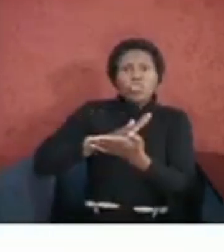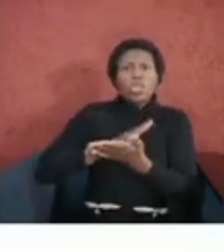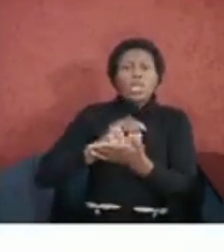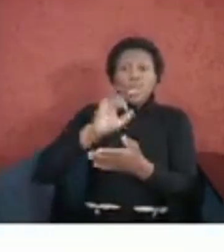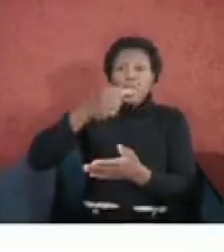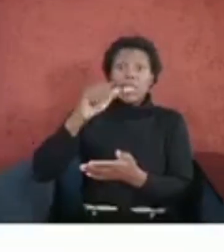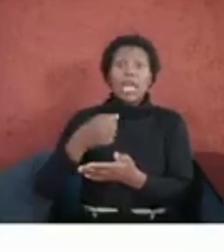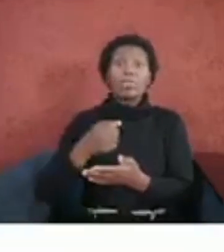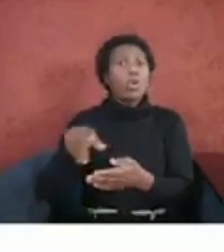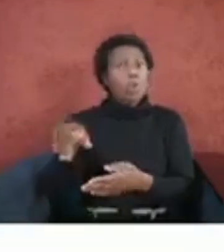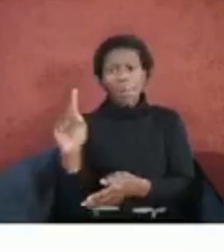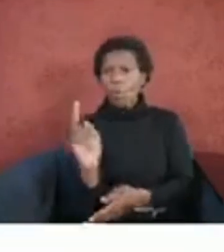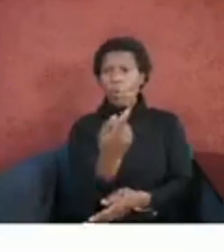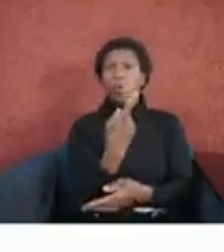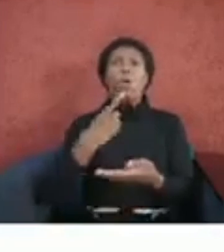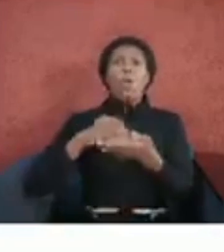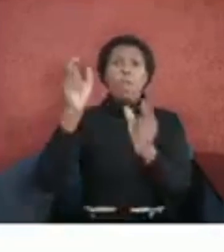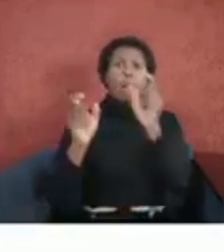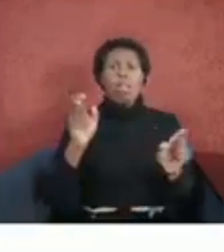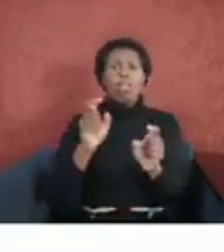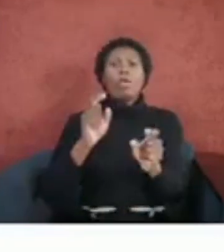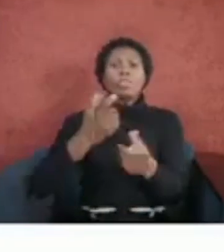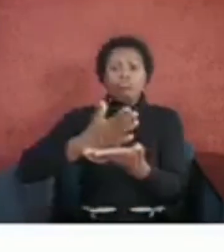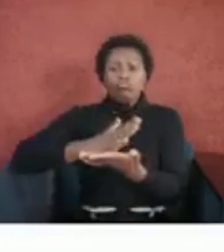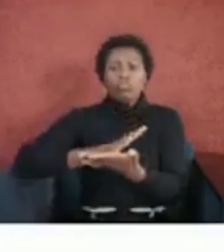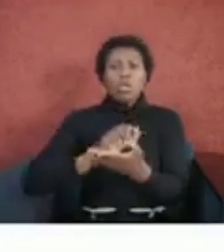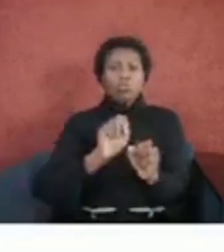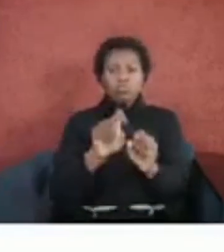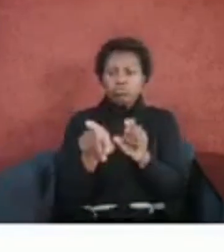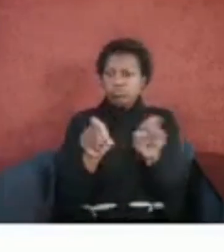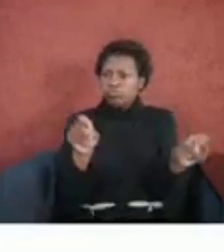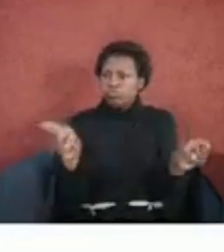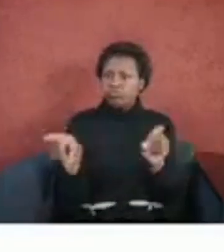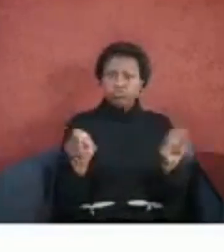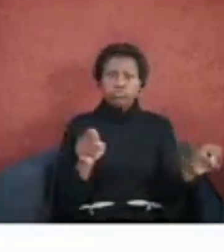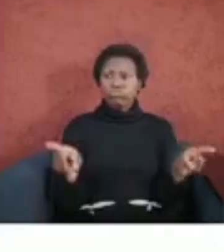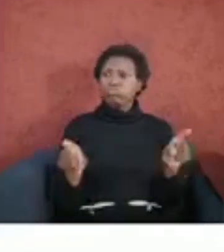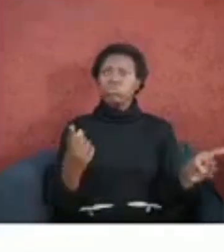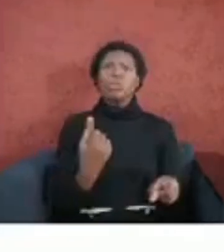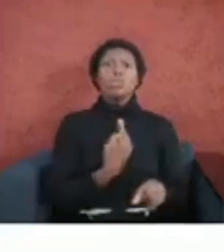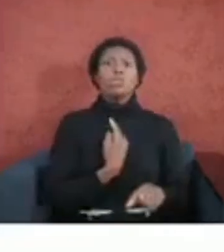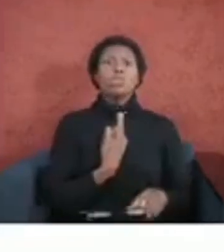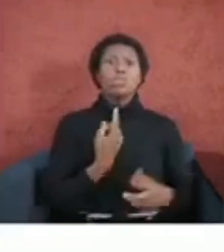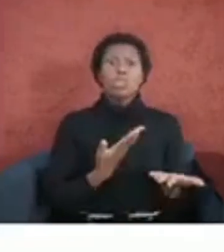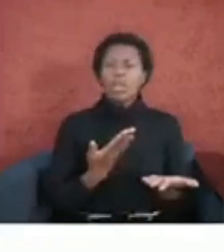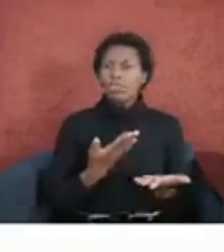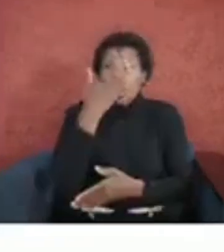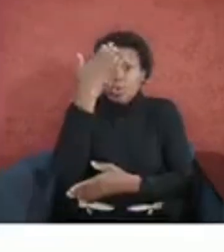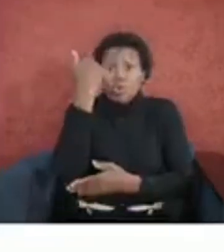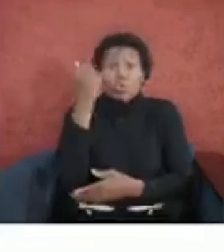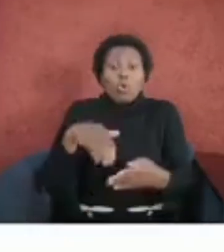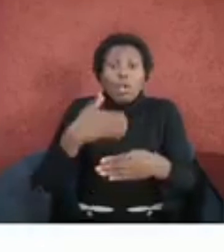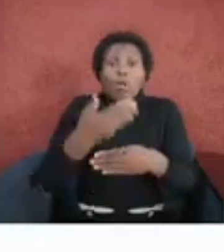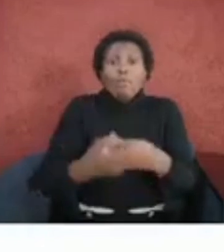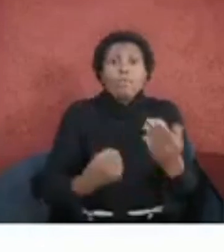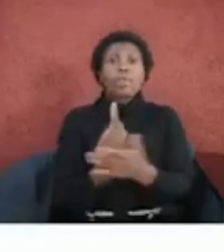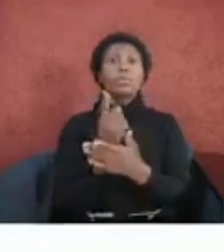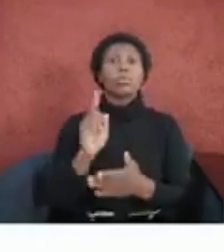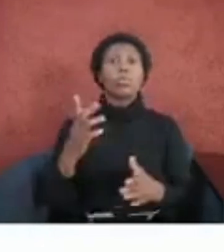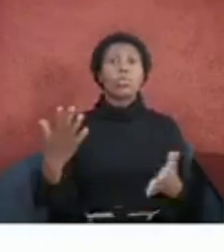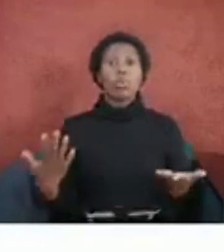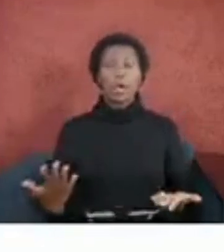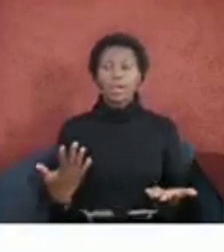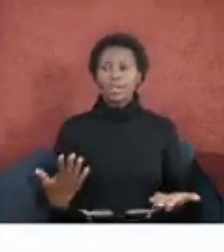sharing innocently their own images, their own videos where they're naked. God knows where those images will end up. Will end up on